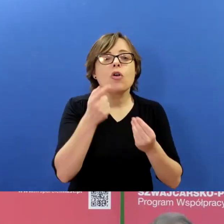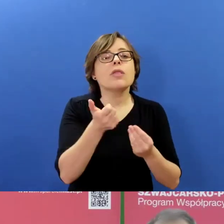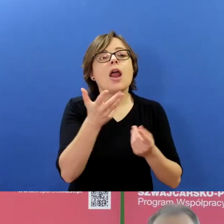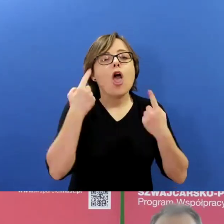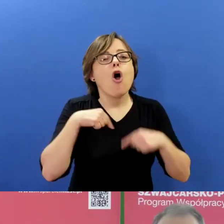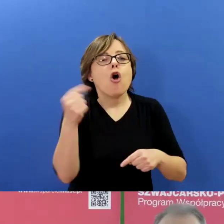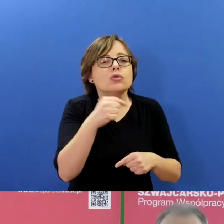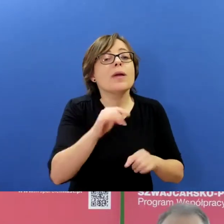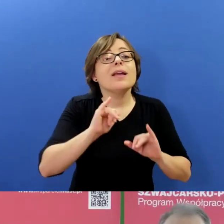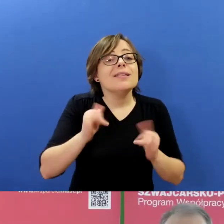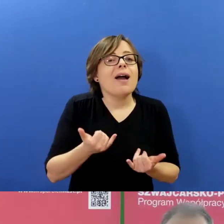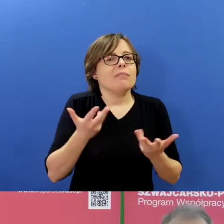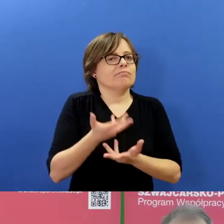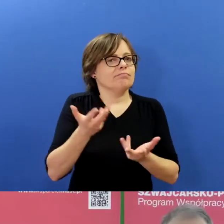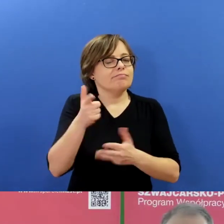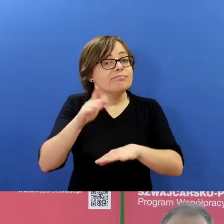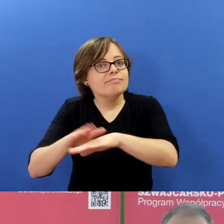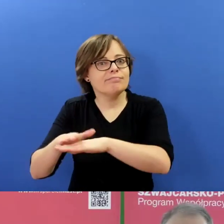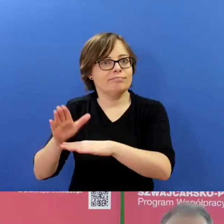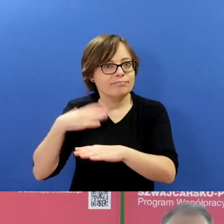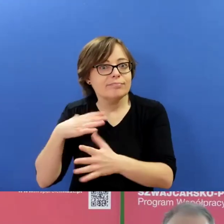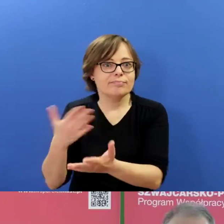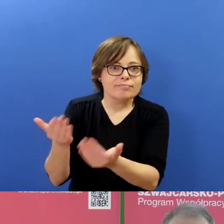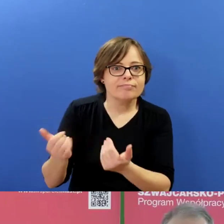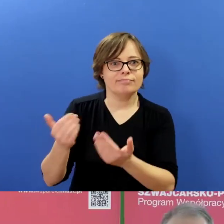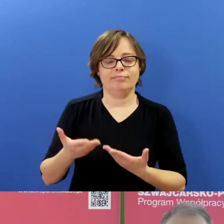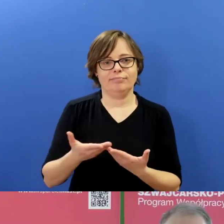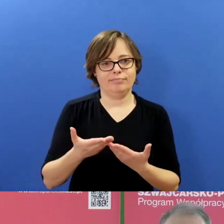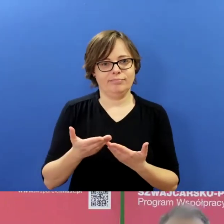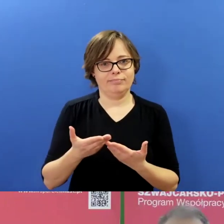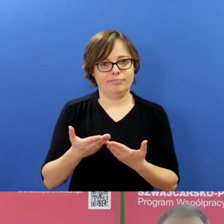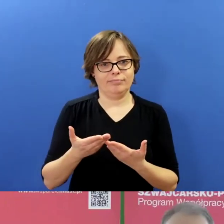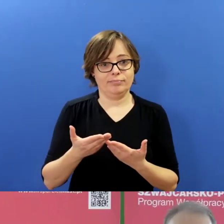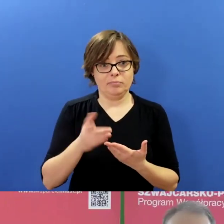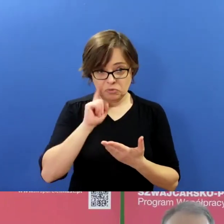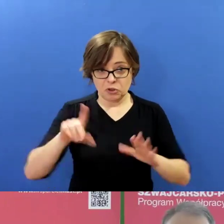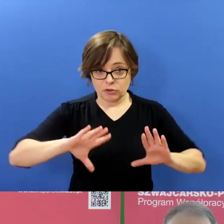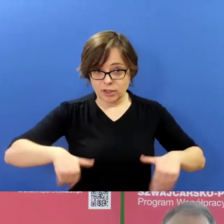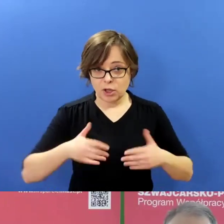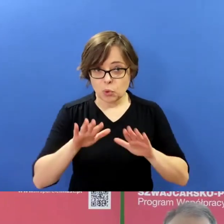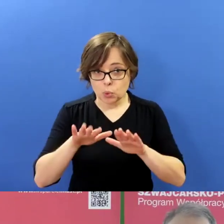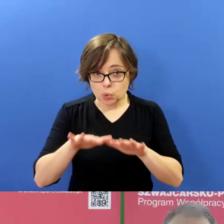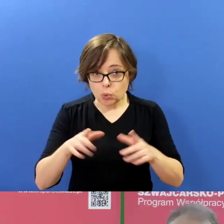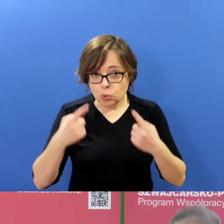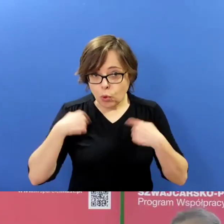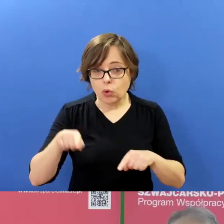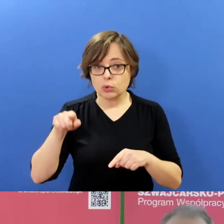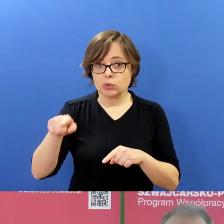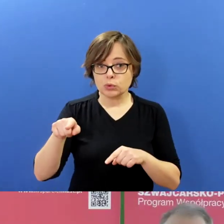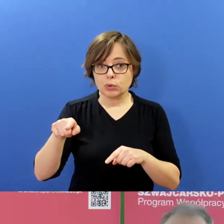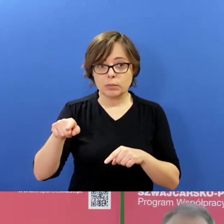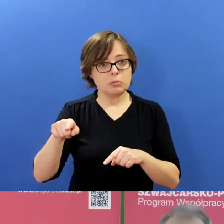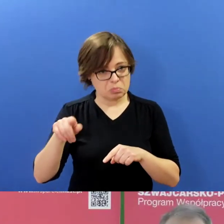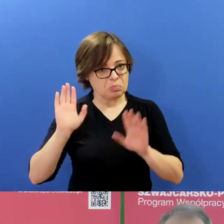questions. How do you work with the turnover? How do you encourage the residents? And is it true that so many people use